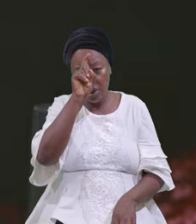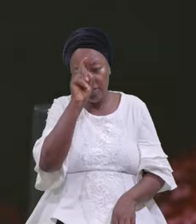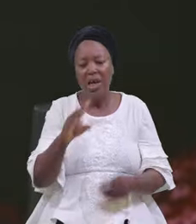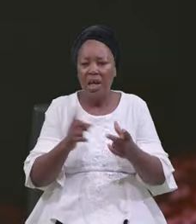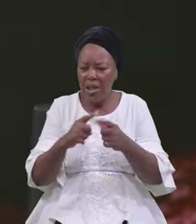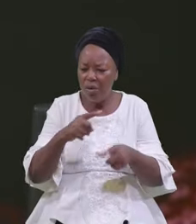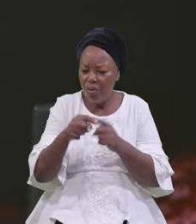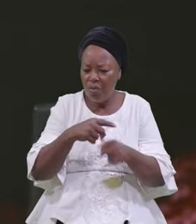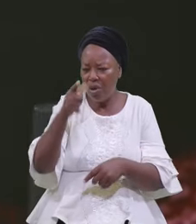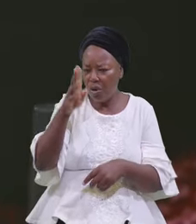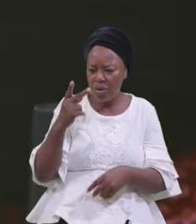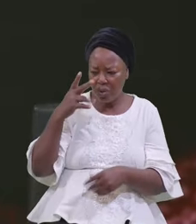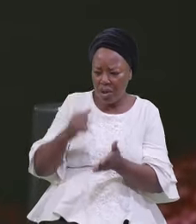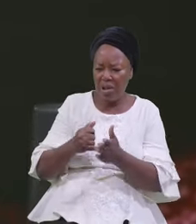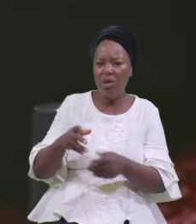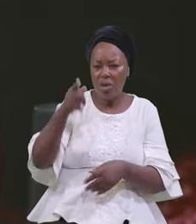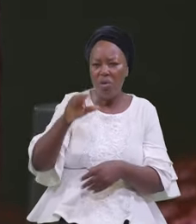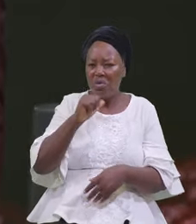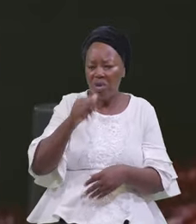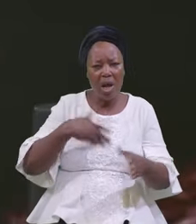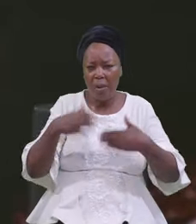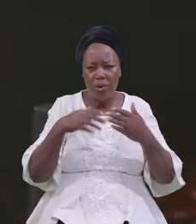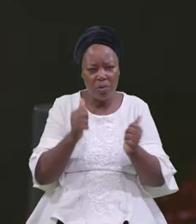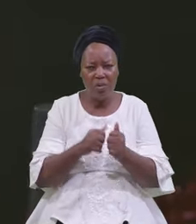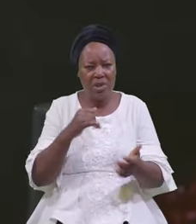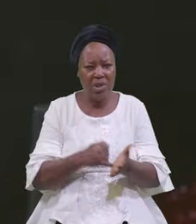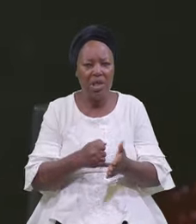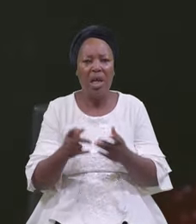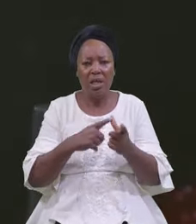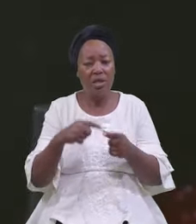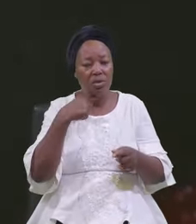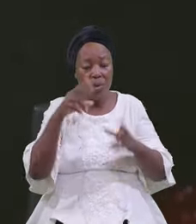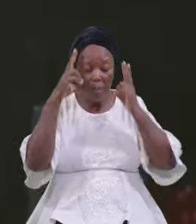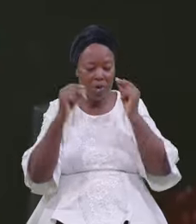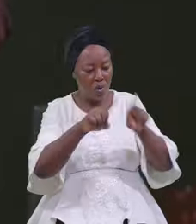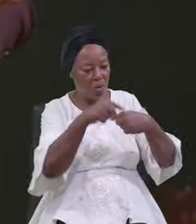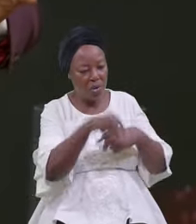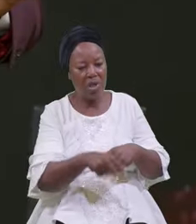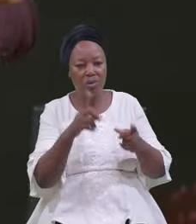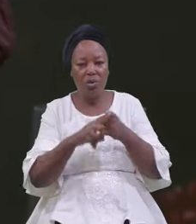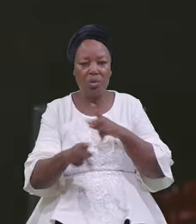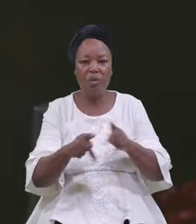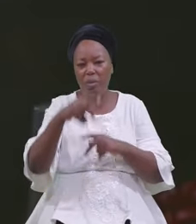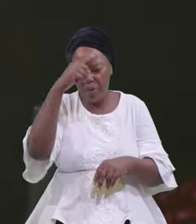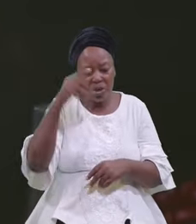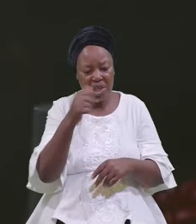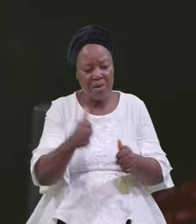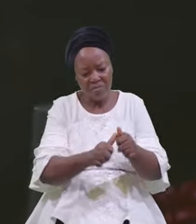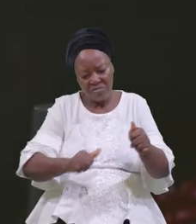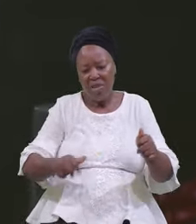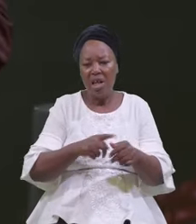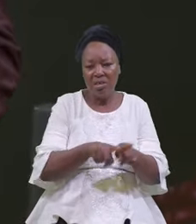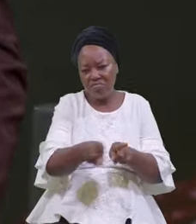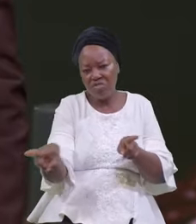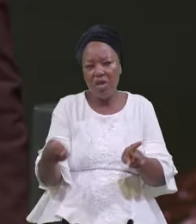was unhappy with them. And he told Moses, go down to your people, because they have deviated, they have gone away